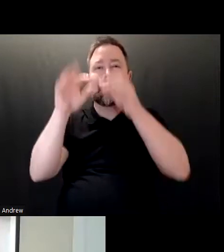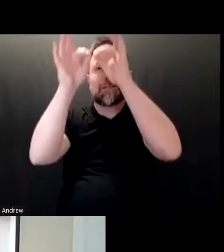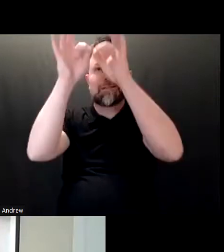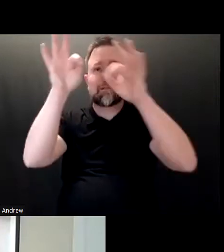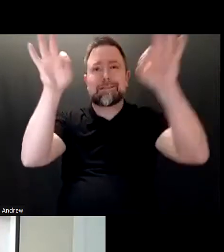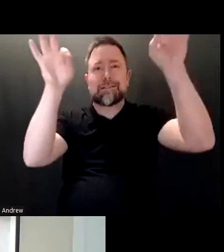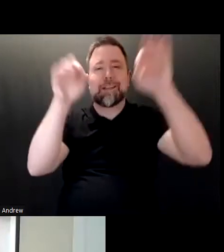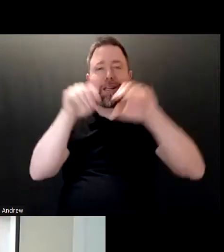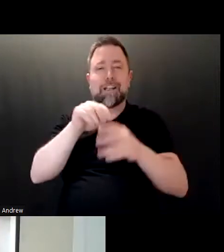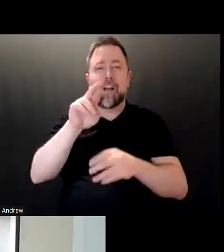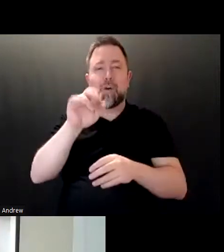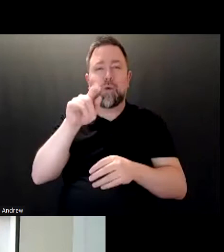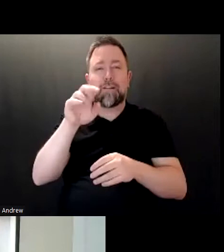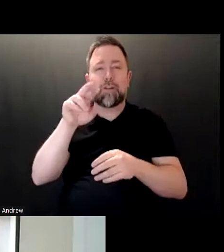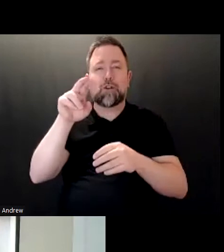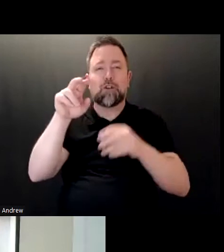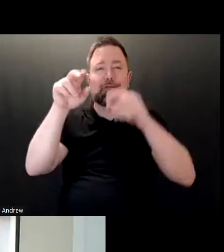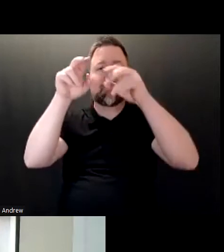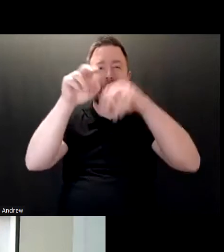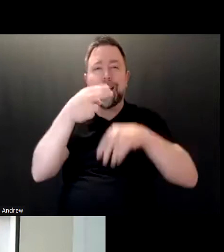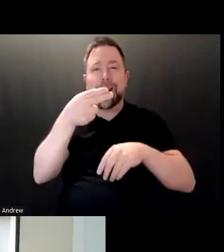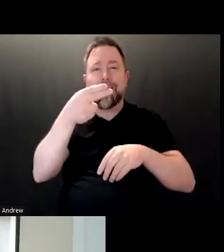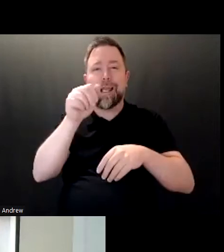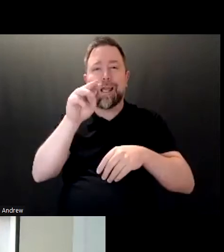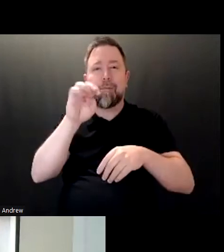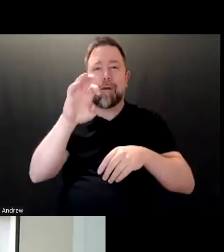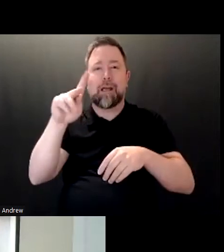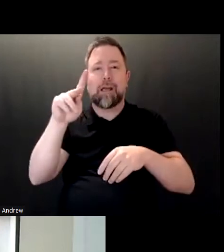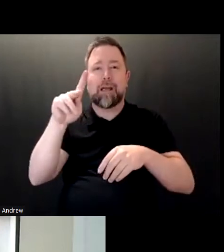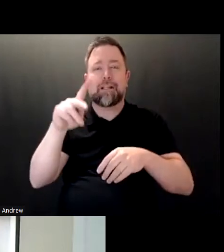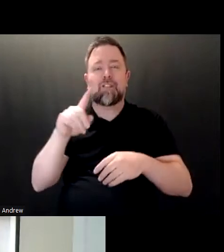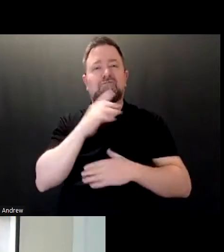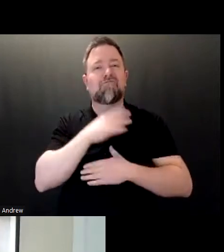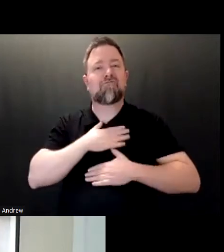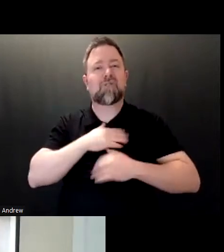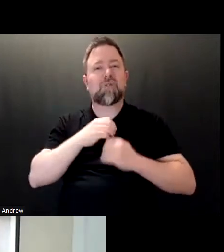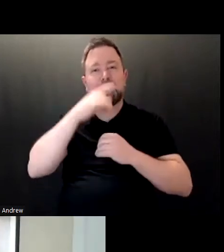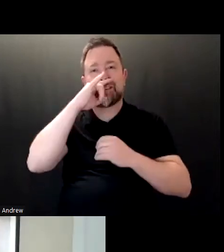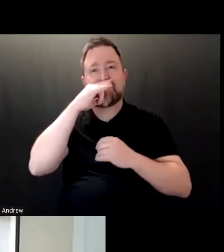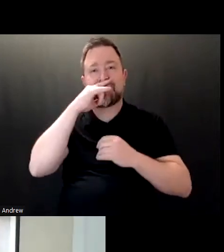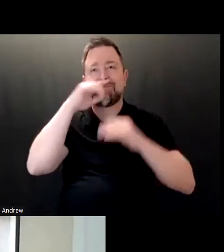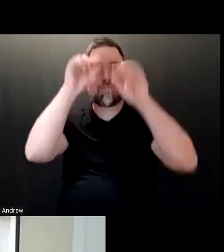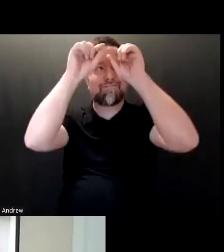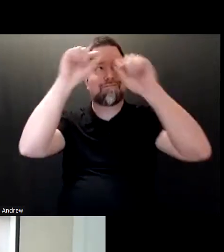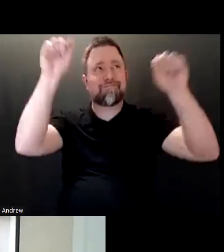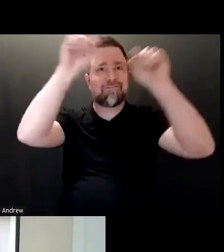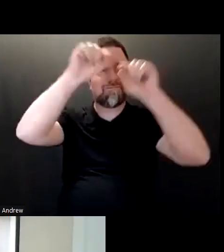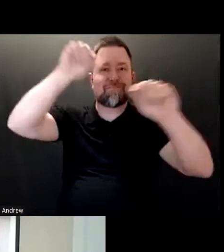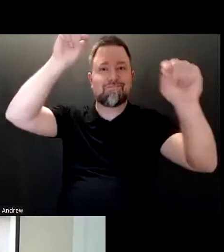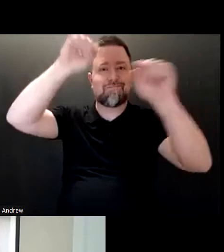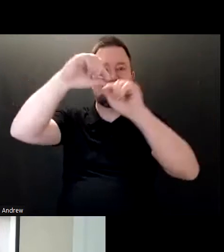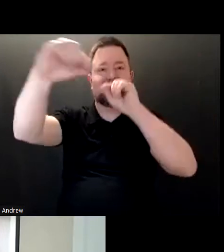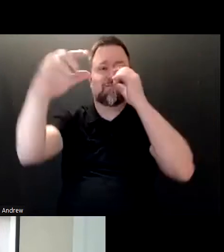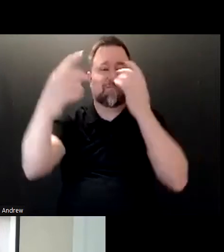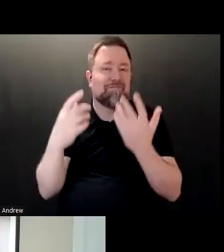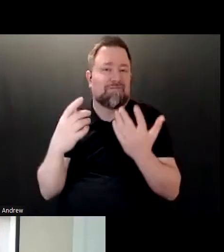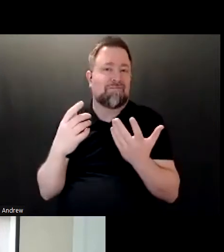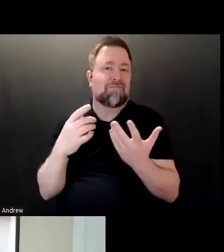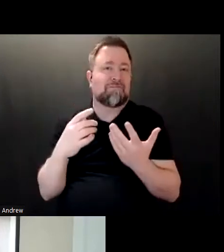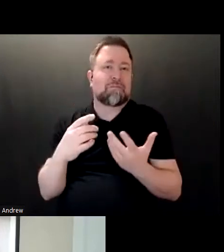artwork inside, and have that sense of getting in touch with your own creative self. And I have